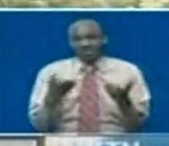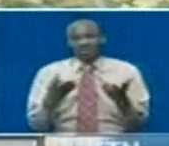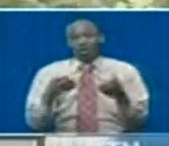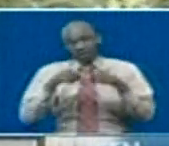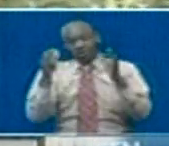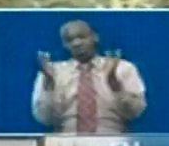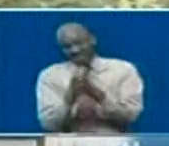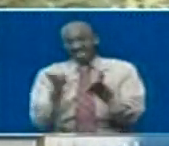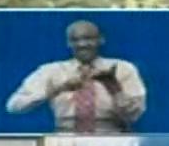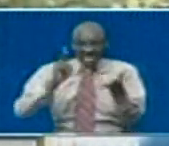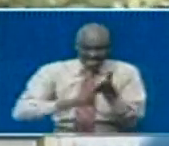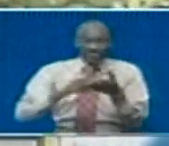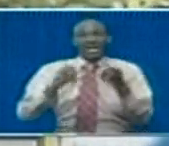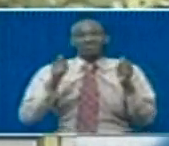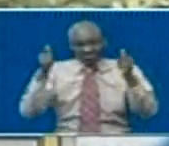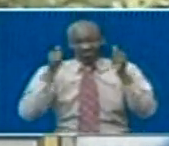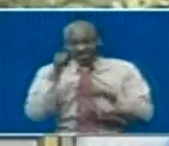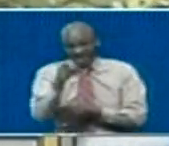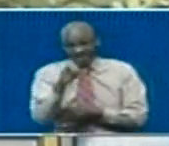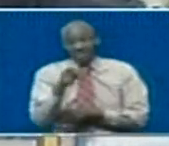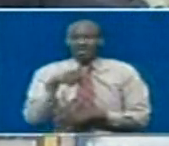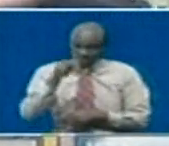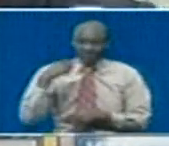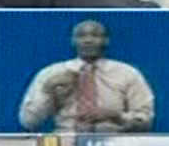such as referendum and mass action and all that, they'll meet their